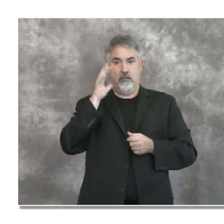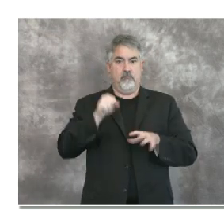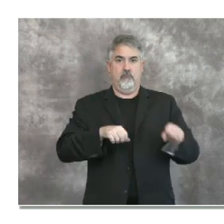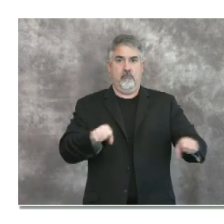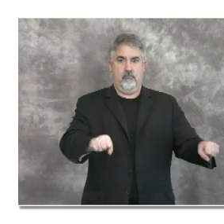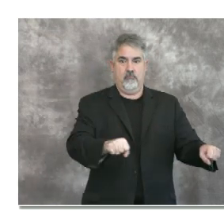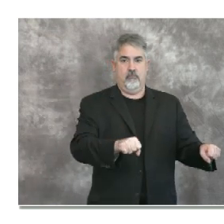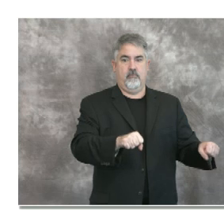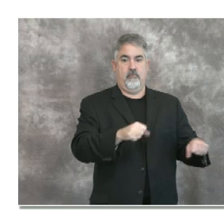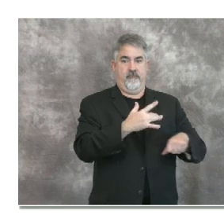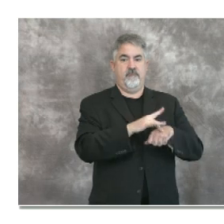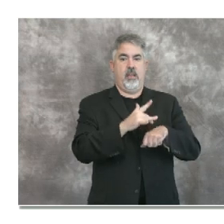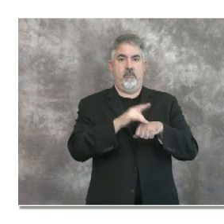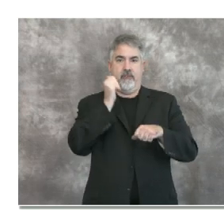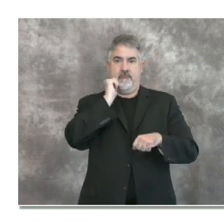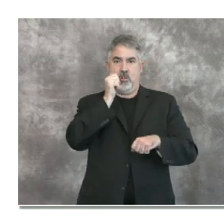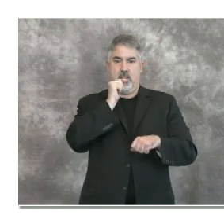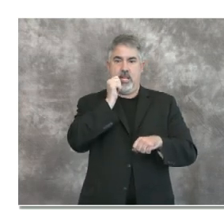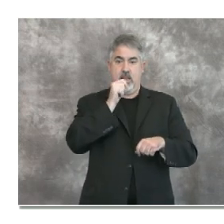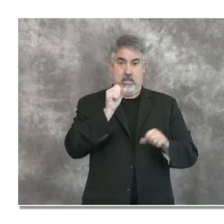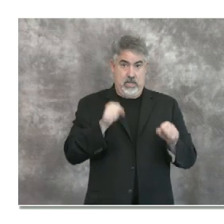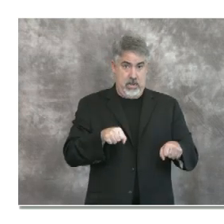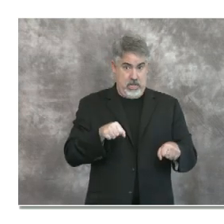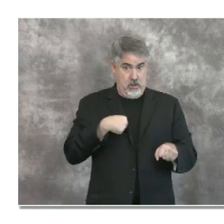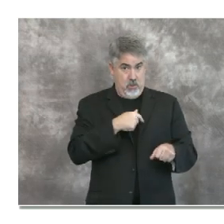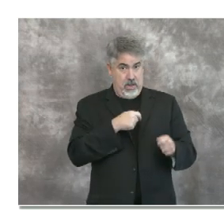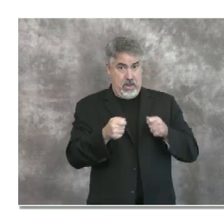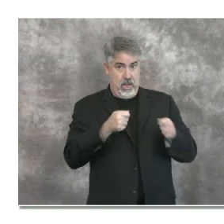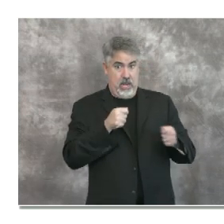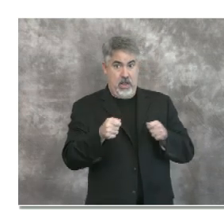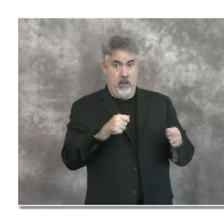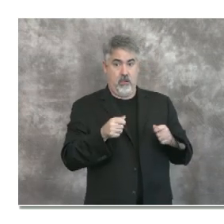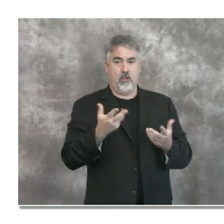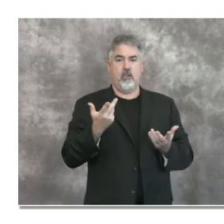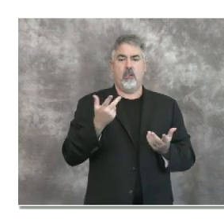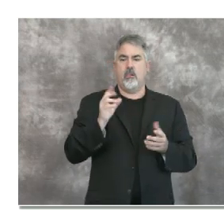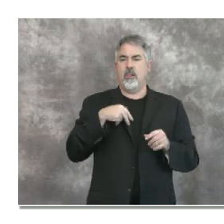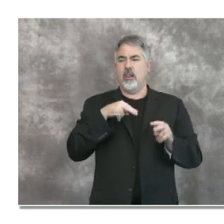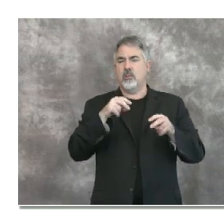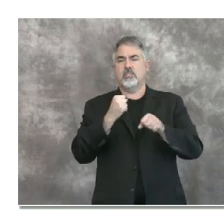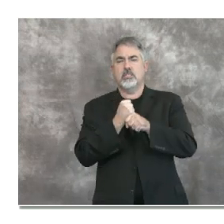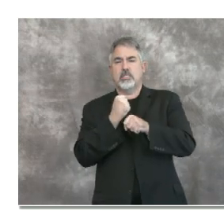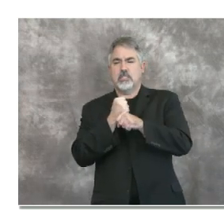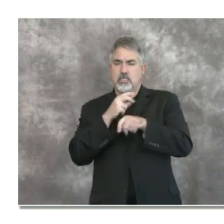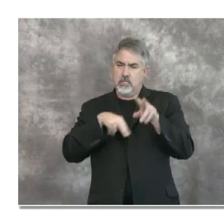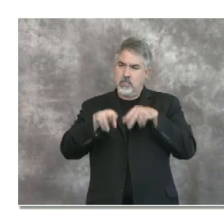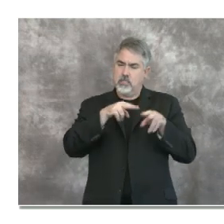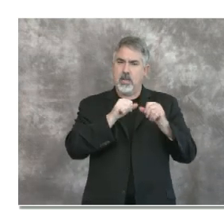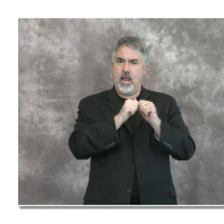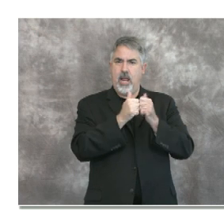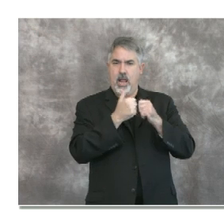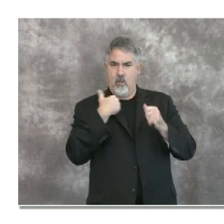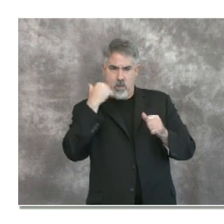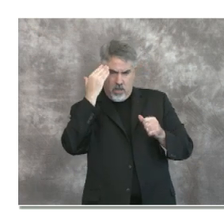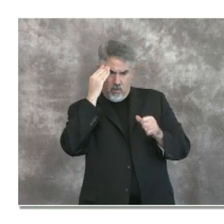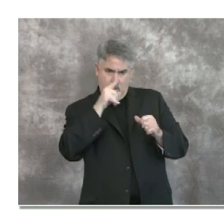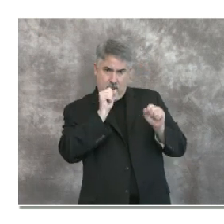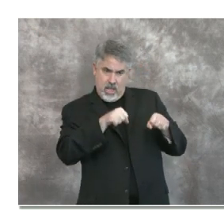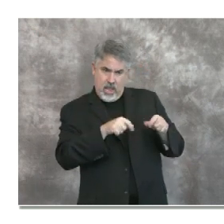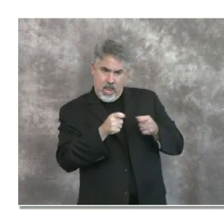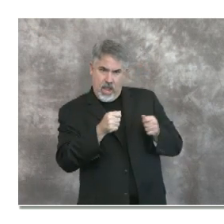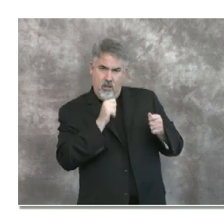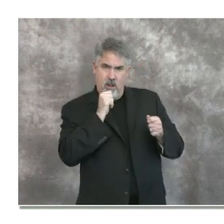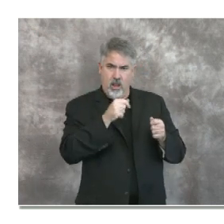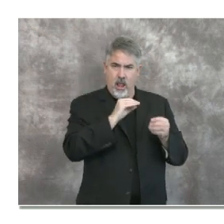day for COVID-related patients. We look at a number of metrics as it relates to the healthcare system, whether it be a percentage of total bed